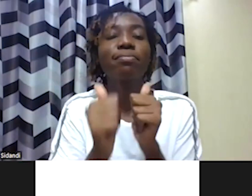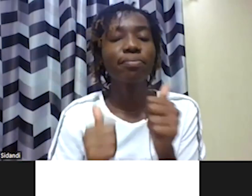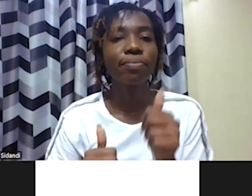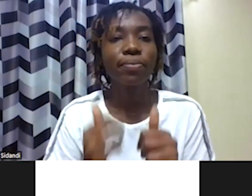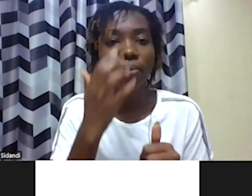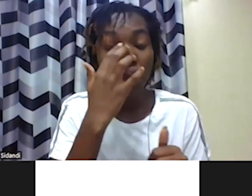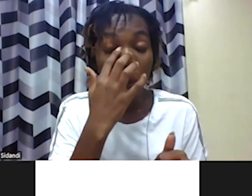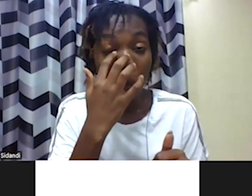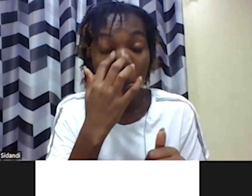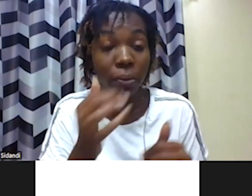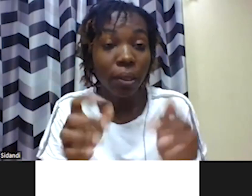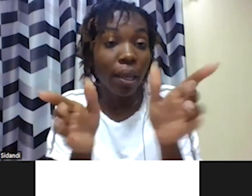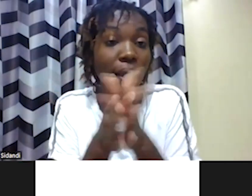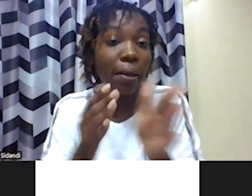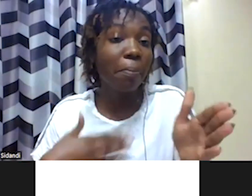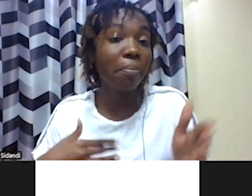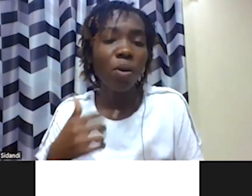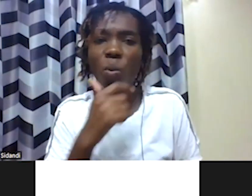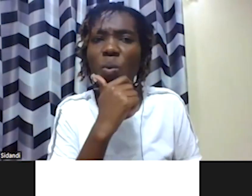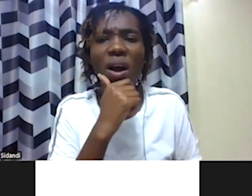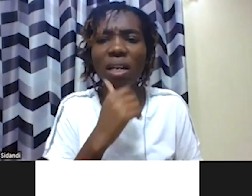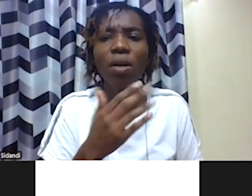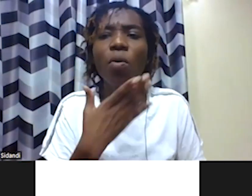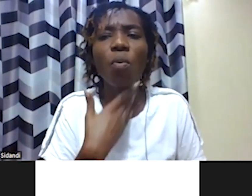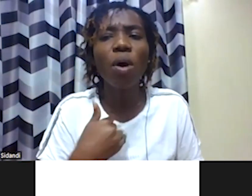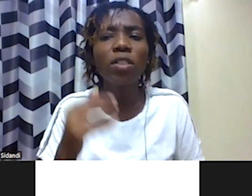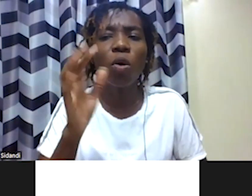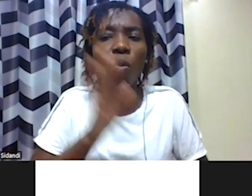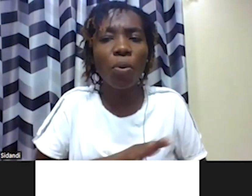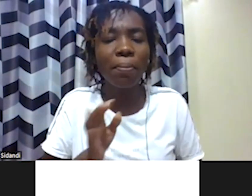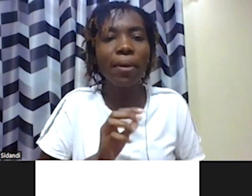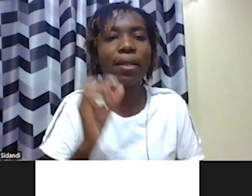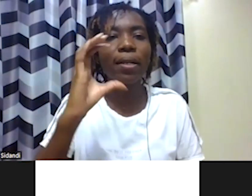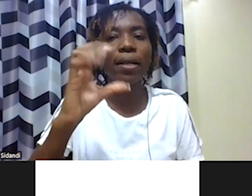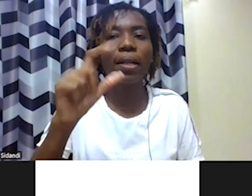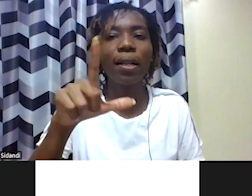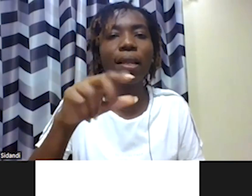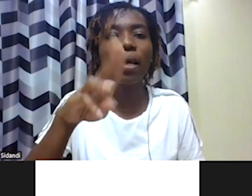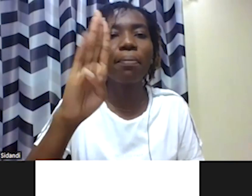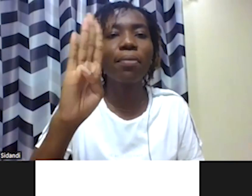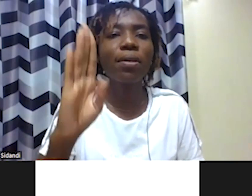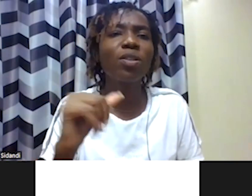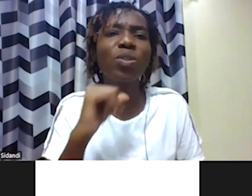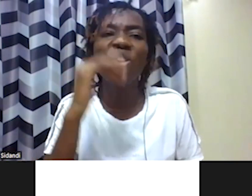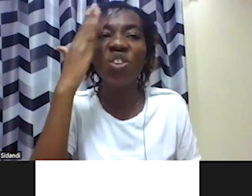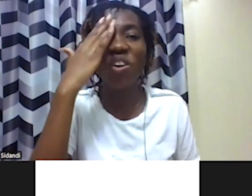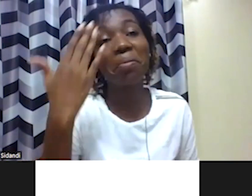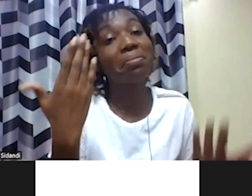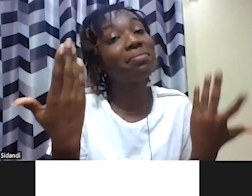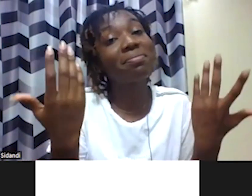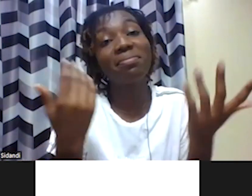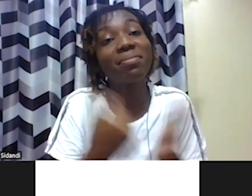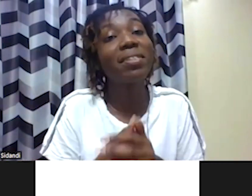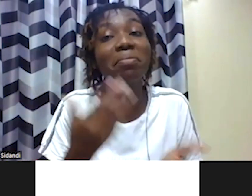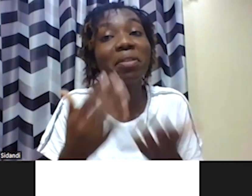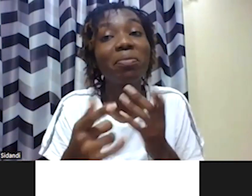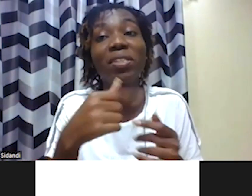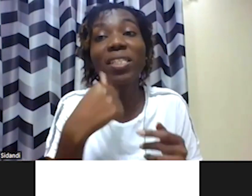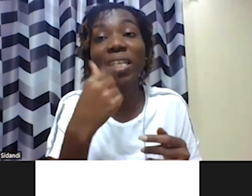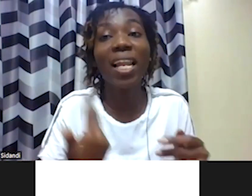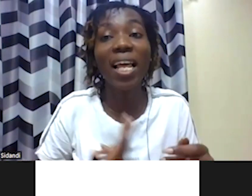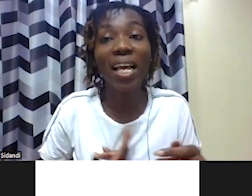And I'm just wondering whether we need a women's club. I don't know. Maybe you tell us. I think we